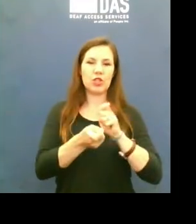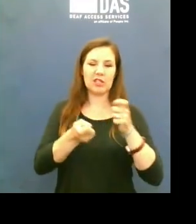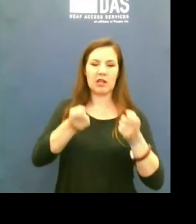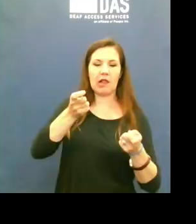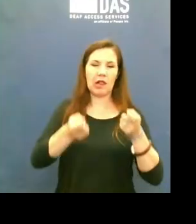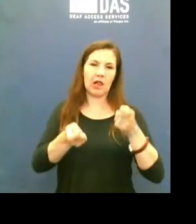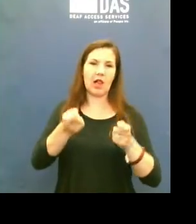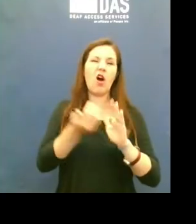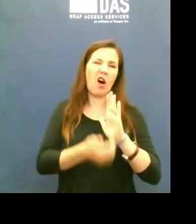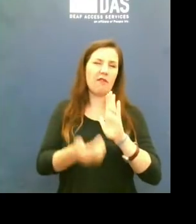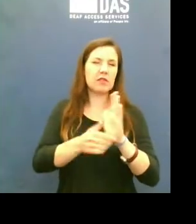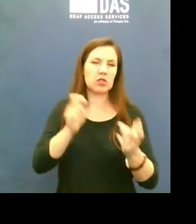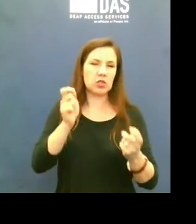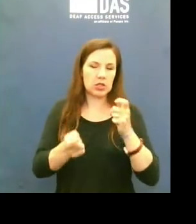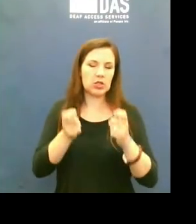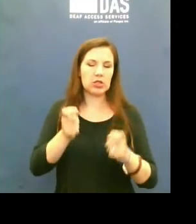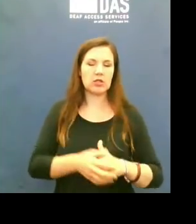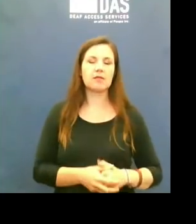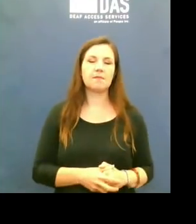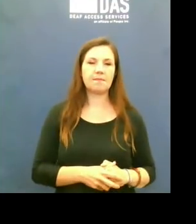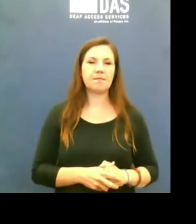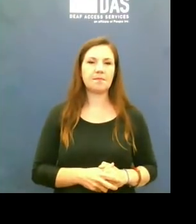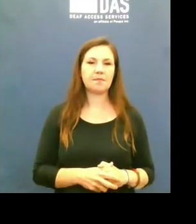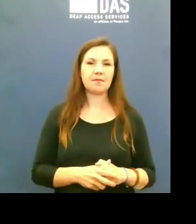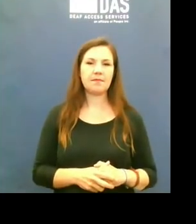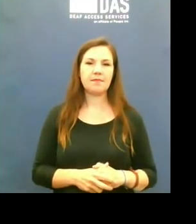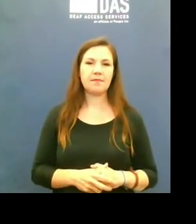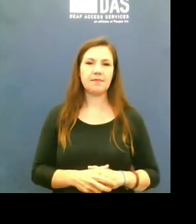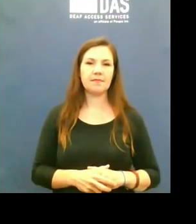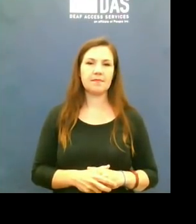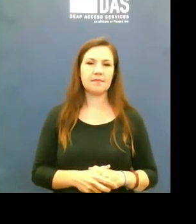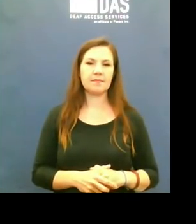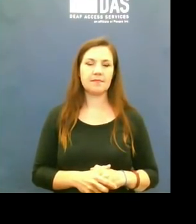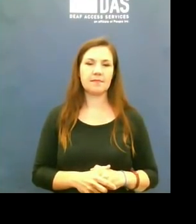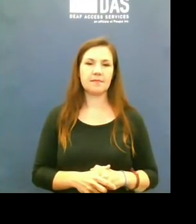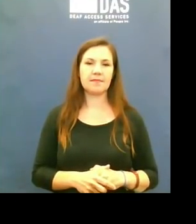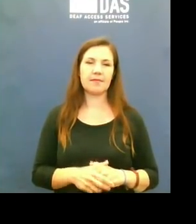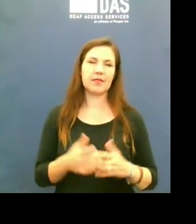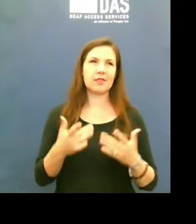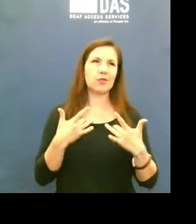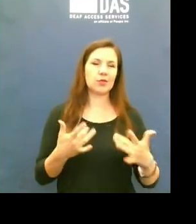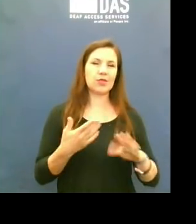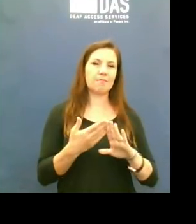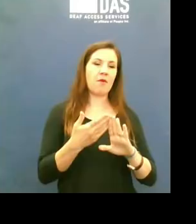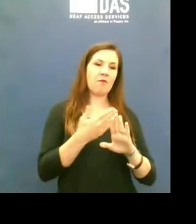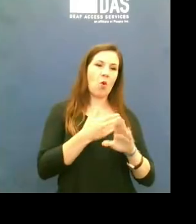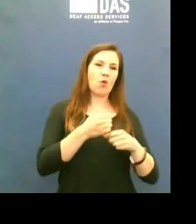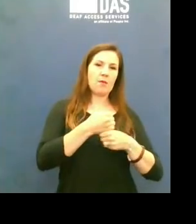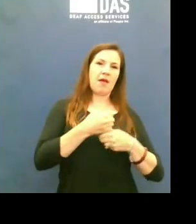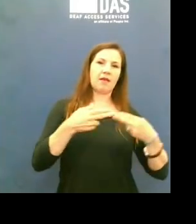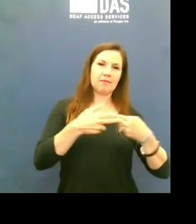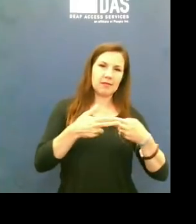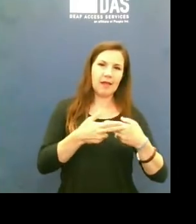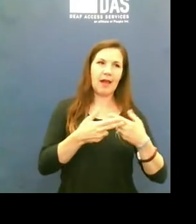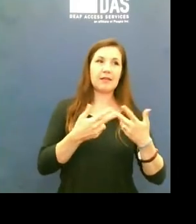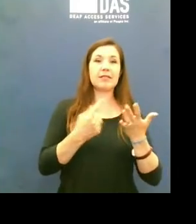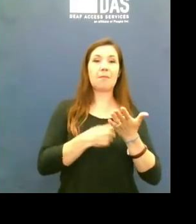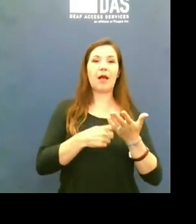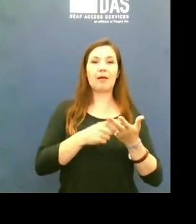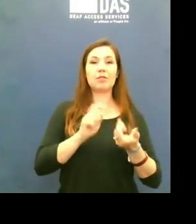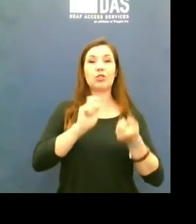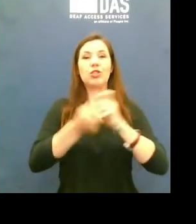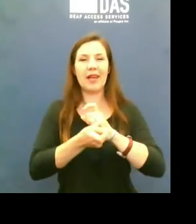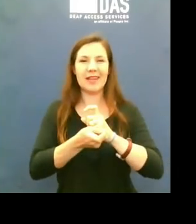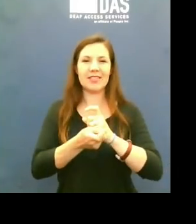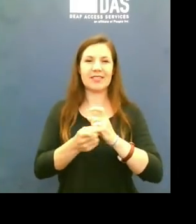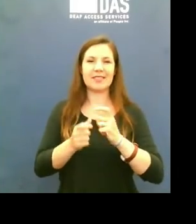does change before we finalize the presentation, or I should say after, but before we present it. And for the latest